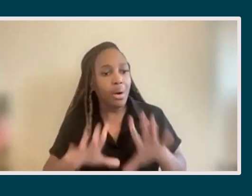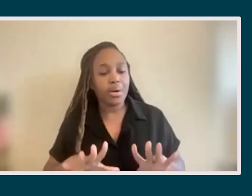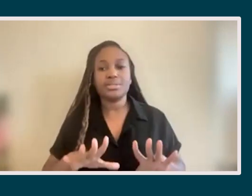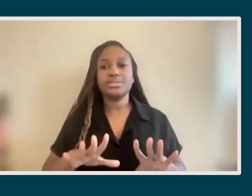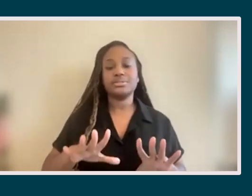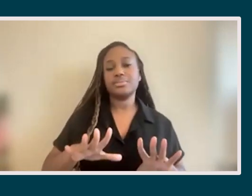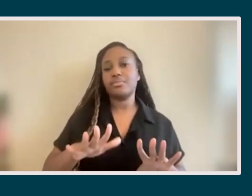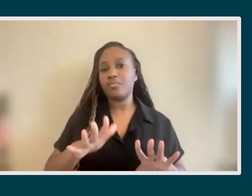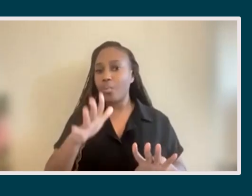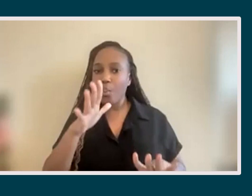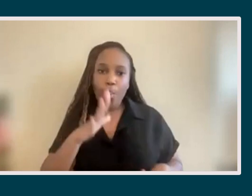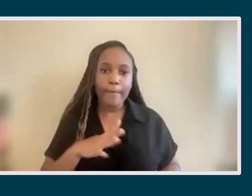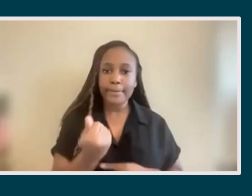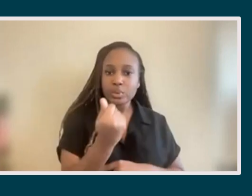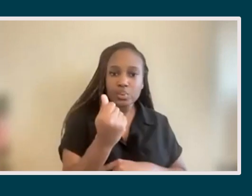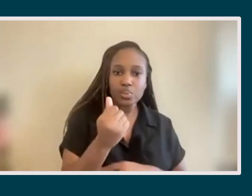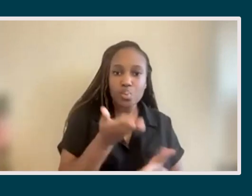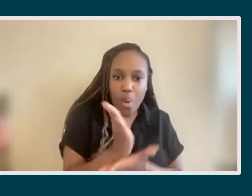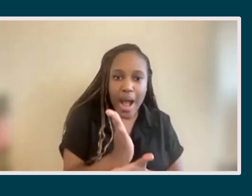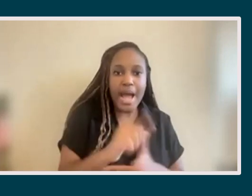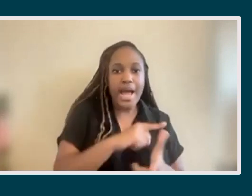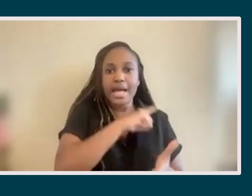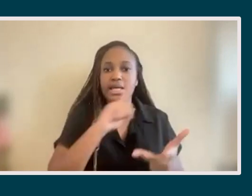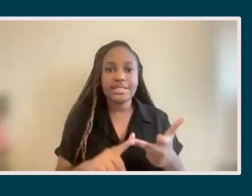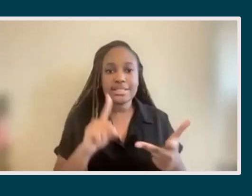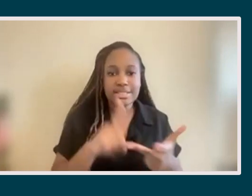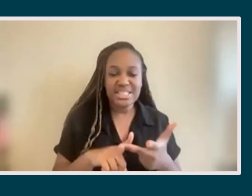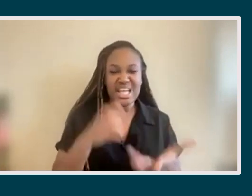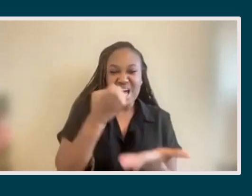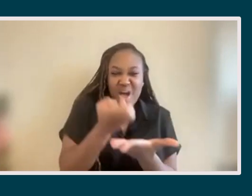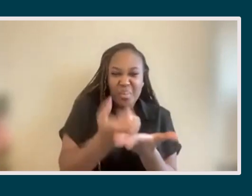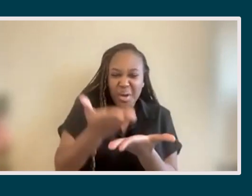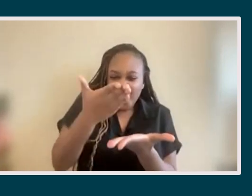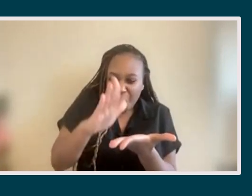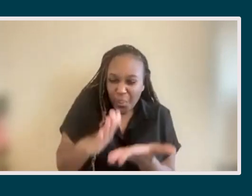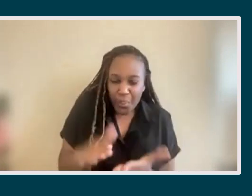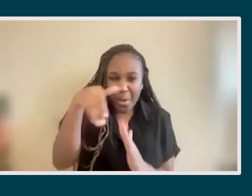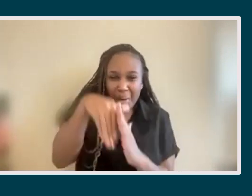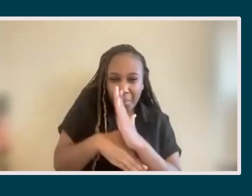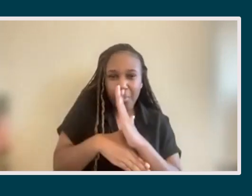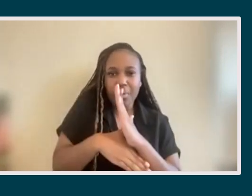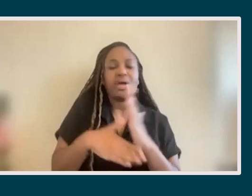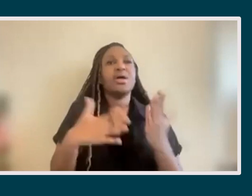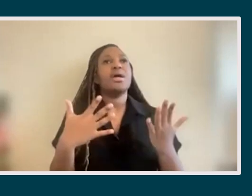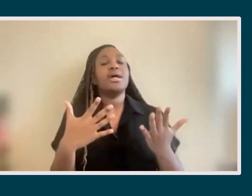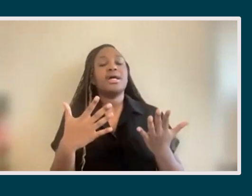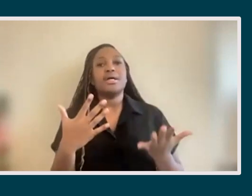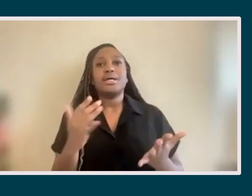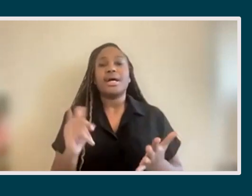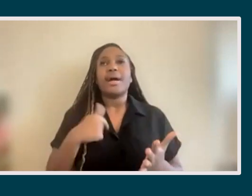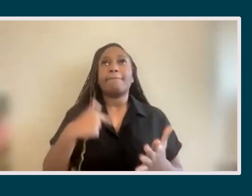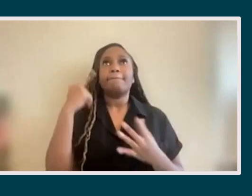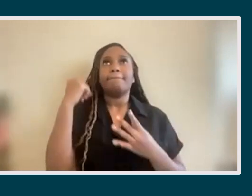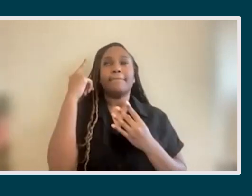women's rights, or experienced economic downturn. You know, like I'm